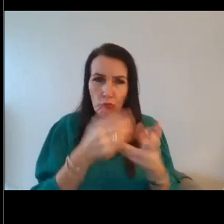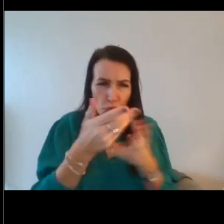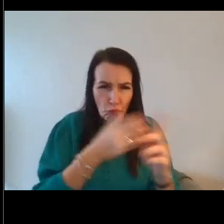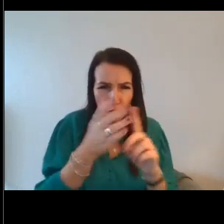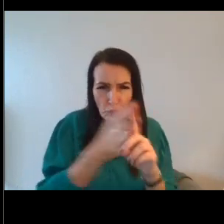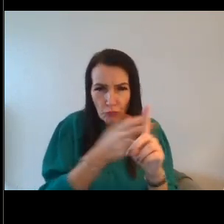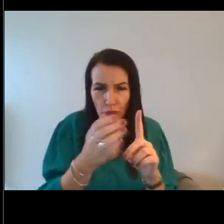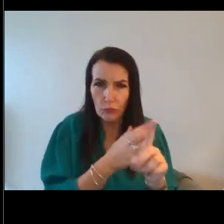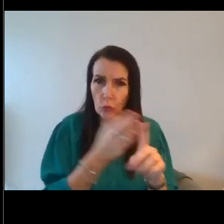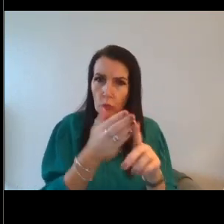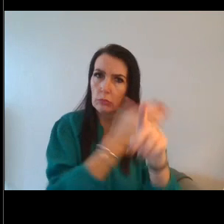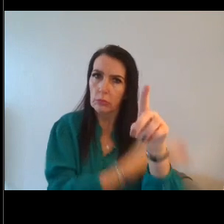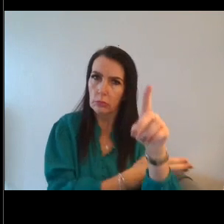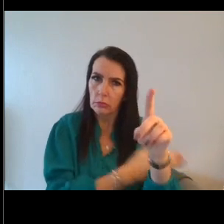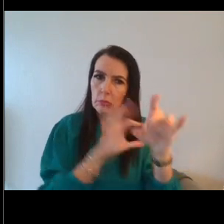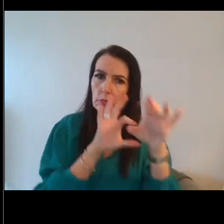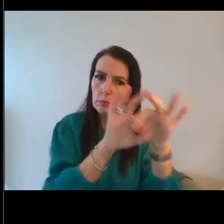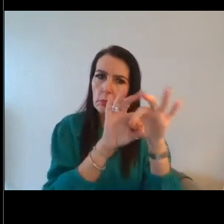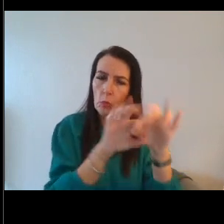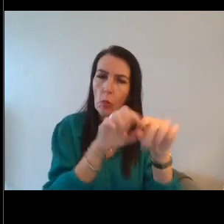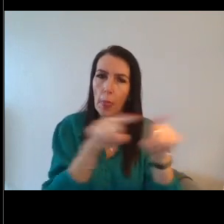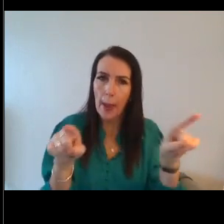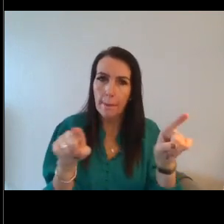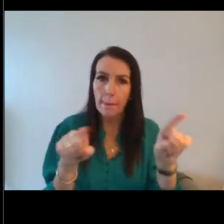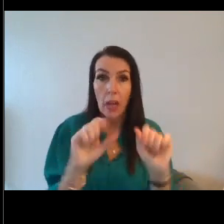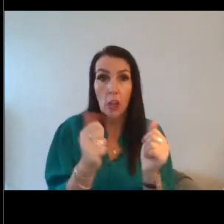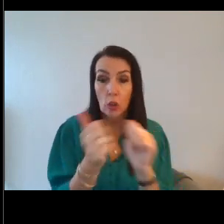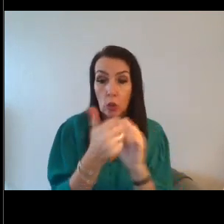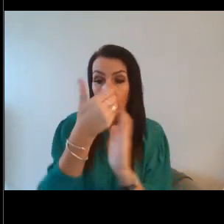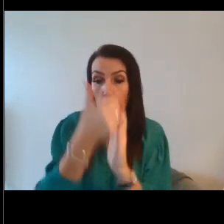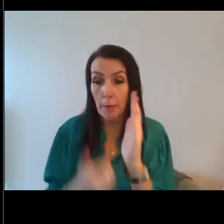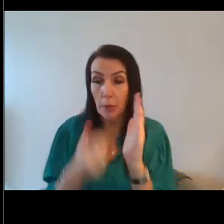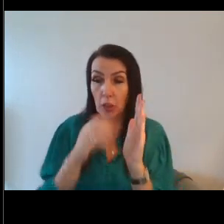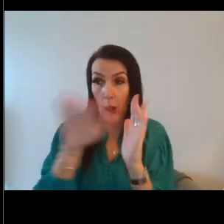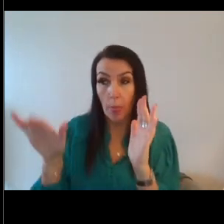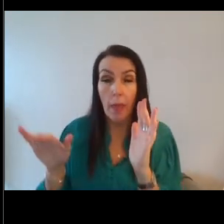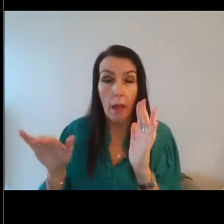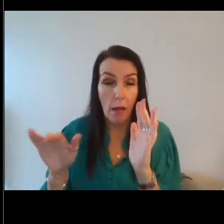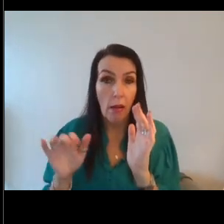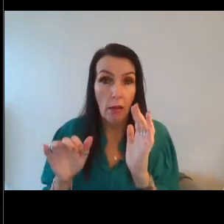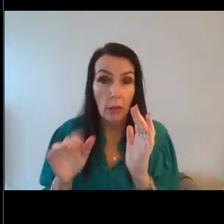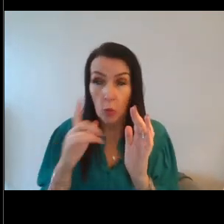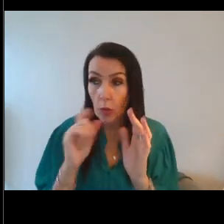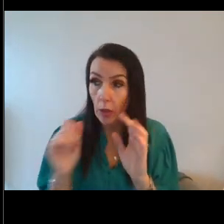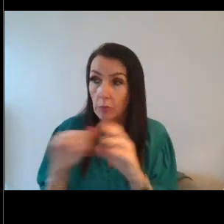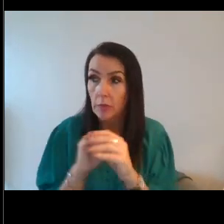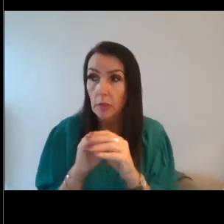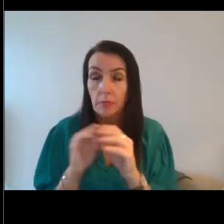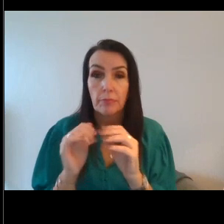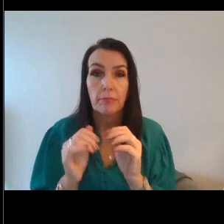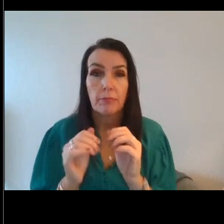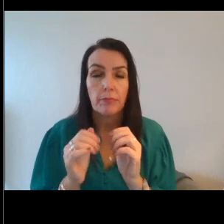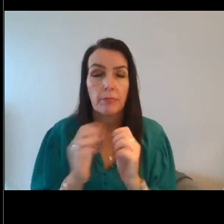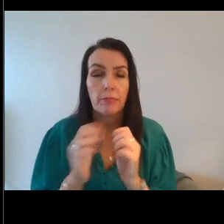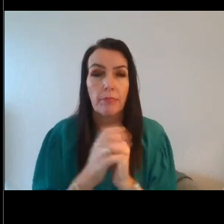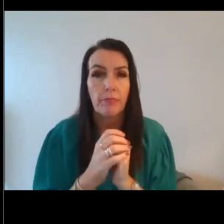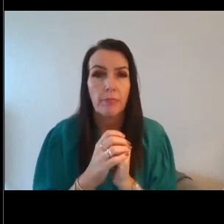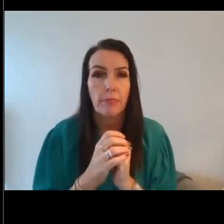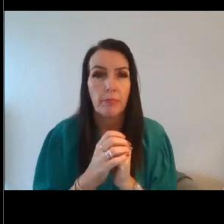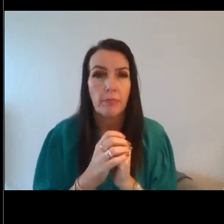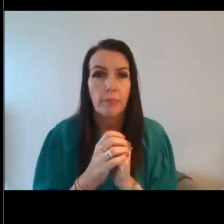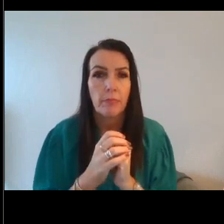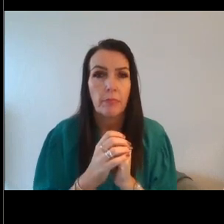start early with that engagement. There's some really good papers, if you haven't come across them, looking at this by Place